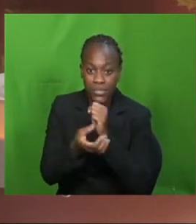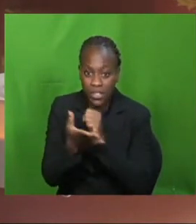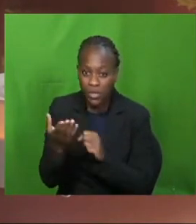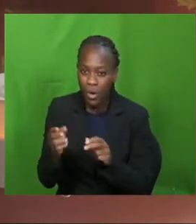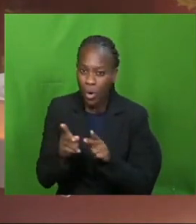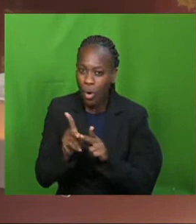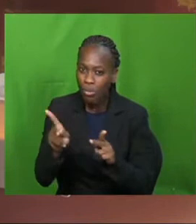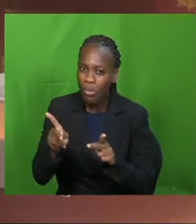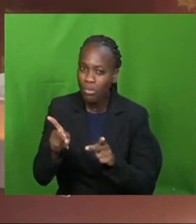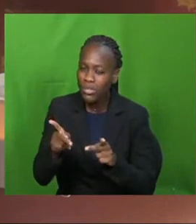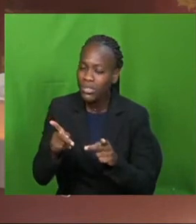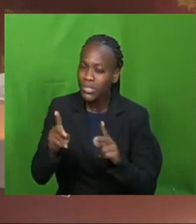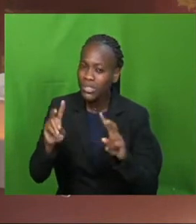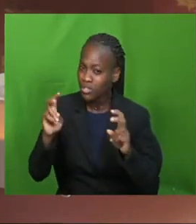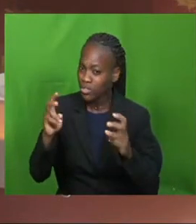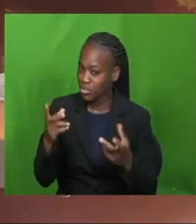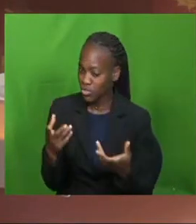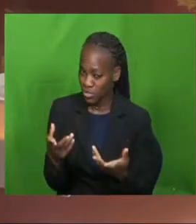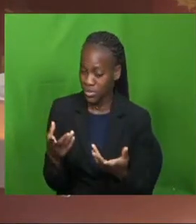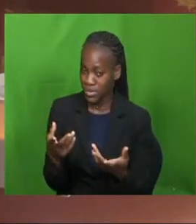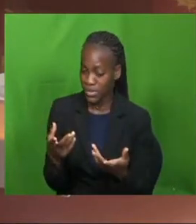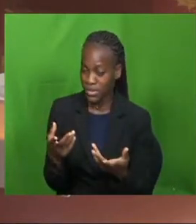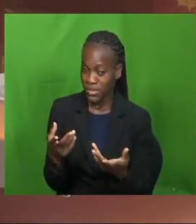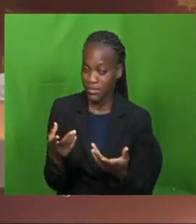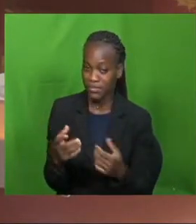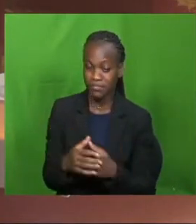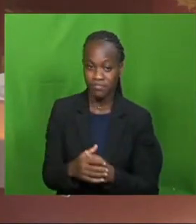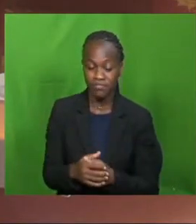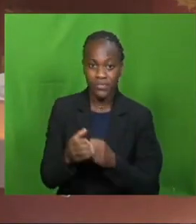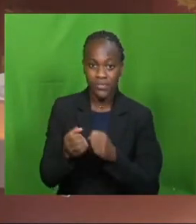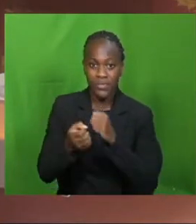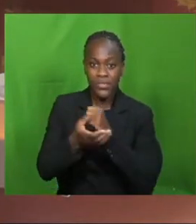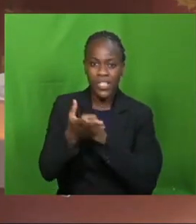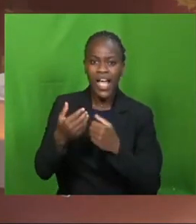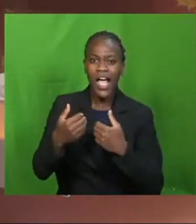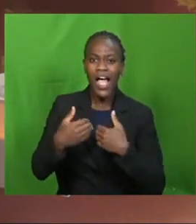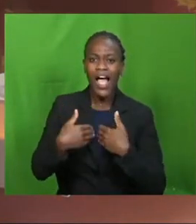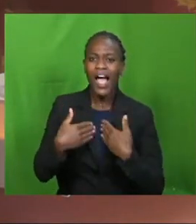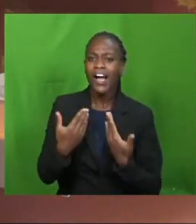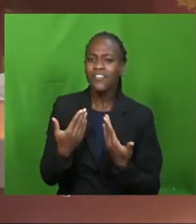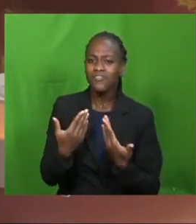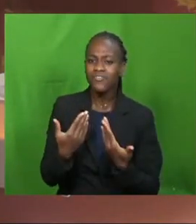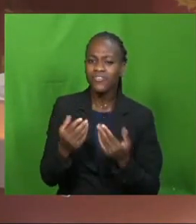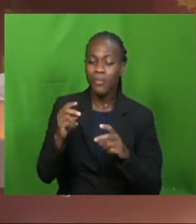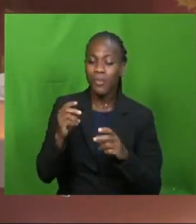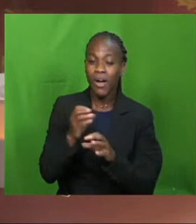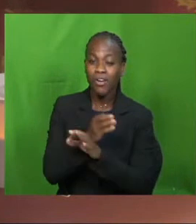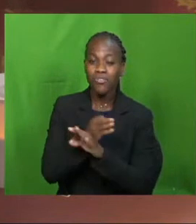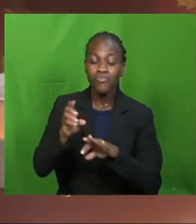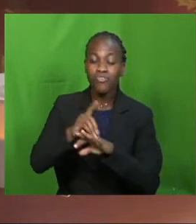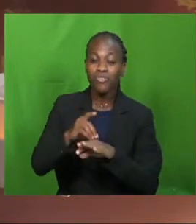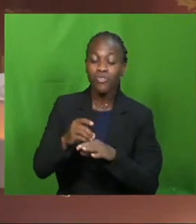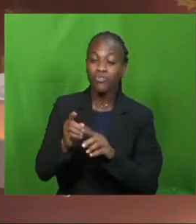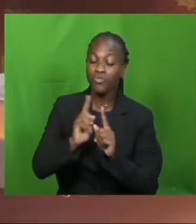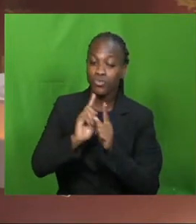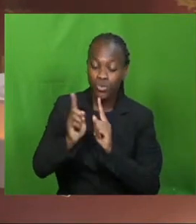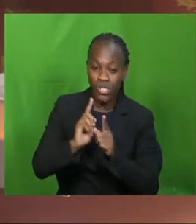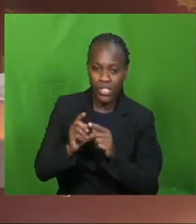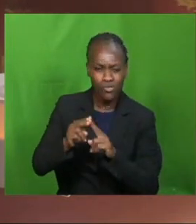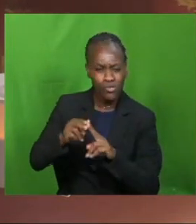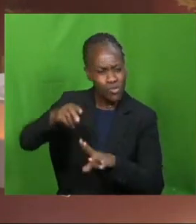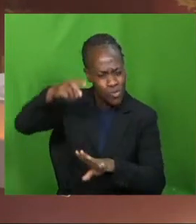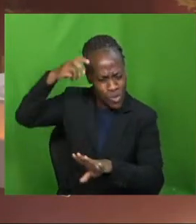Mr. Speaker, the practice of journalism falls under the bigger umbrella of freedom of expression. And therefore, it will be difficult